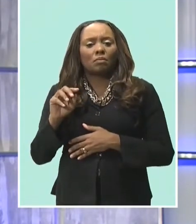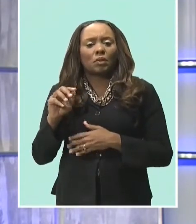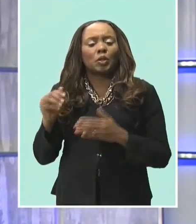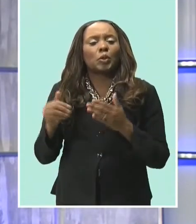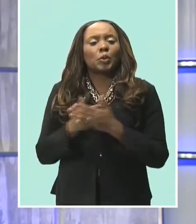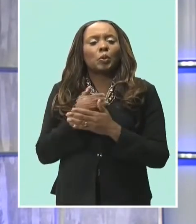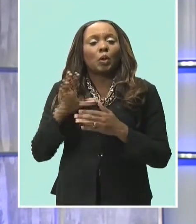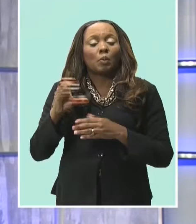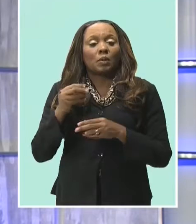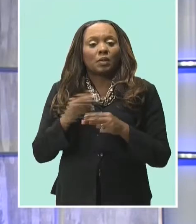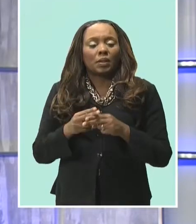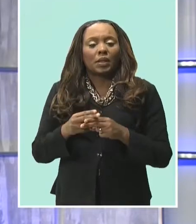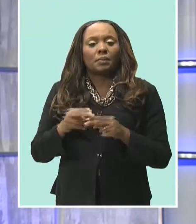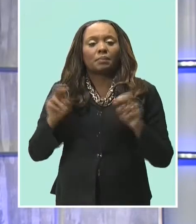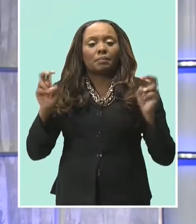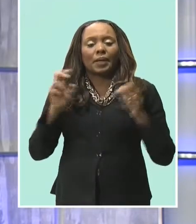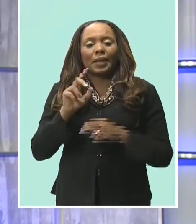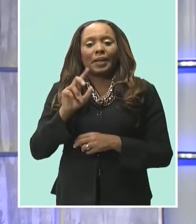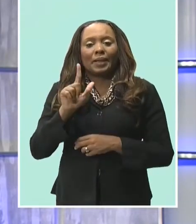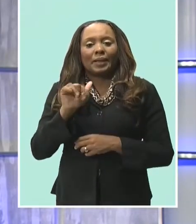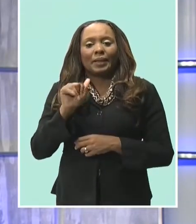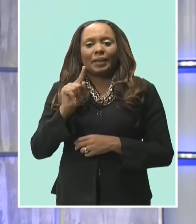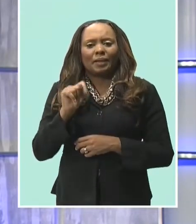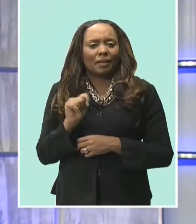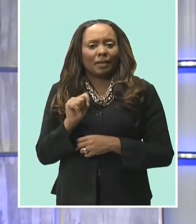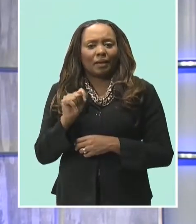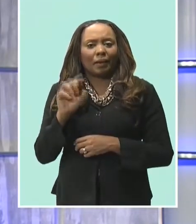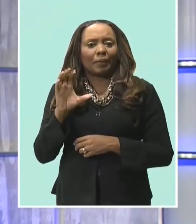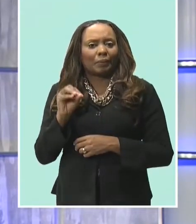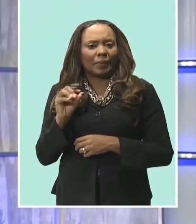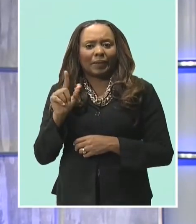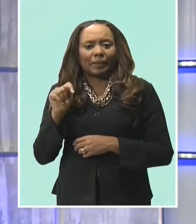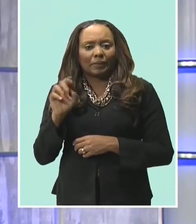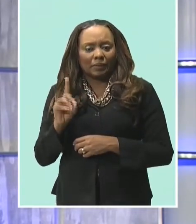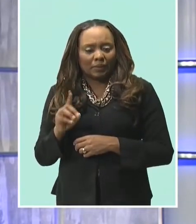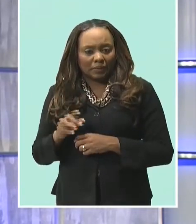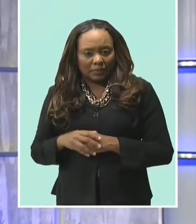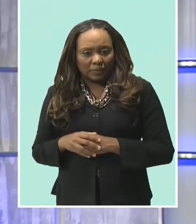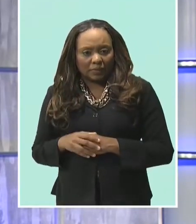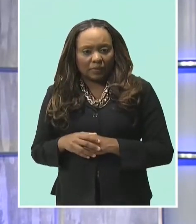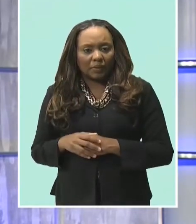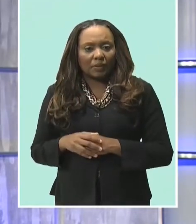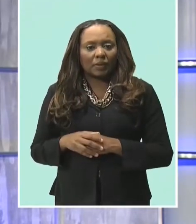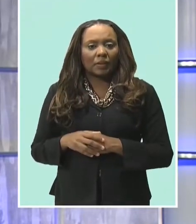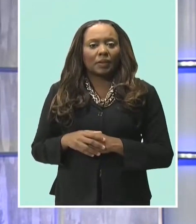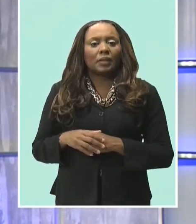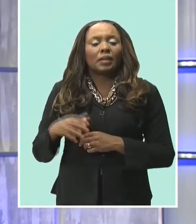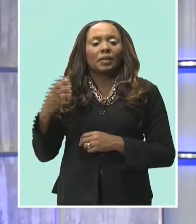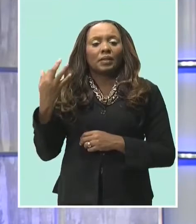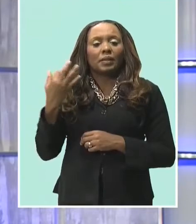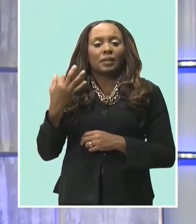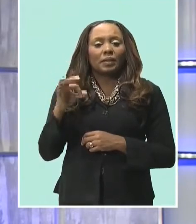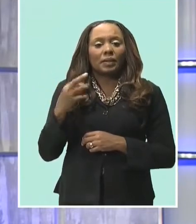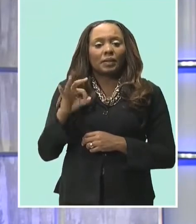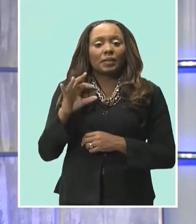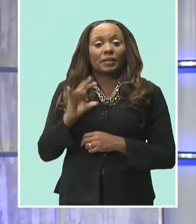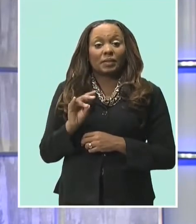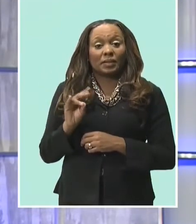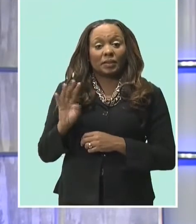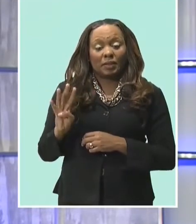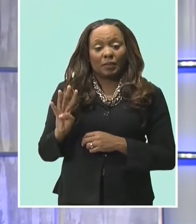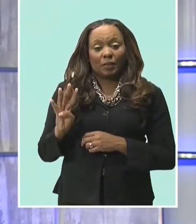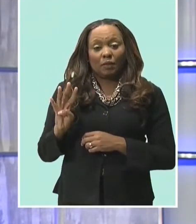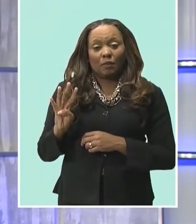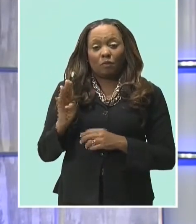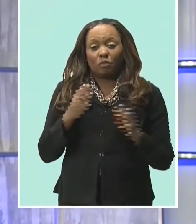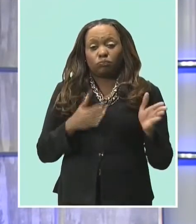company name. Antigua and Barbuda opposes the liquidation of LIAT 1974 Limited without a plan to create the